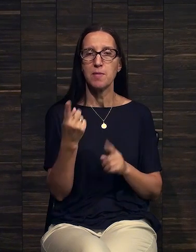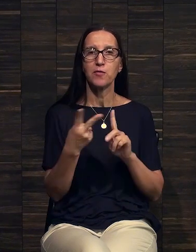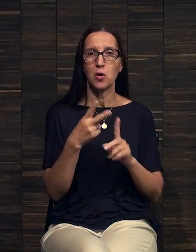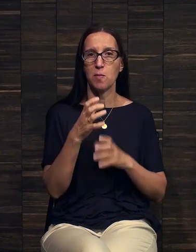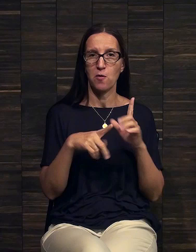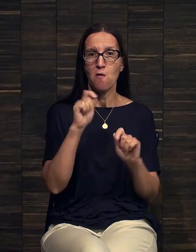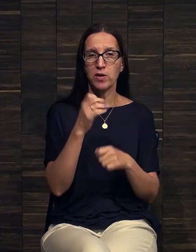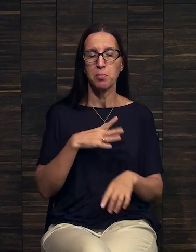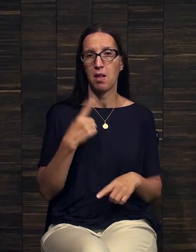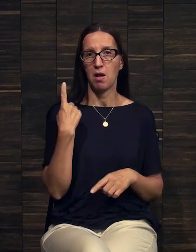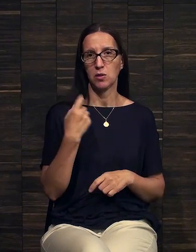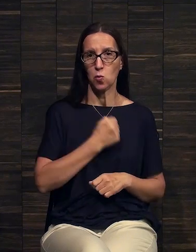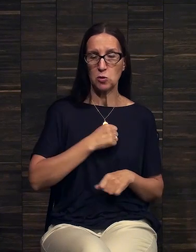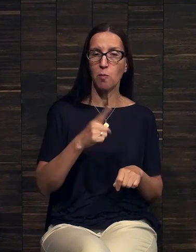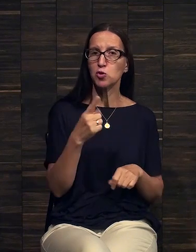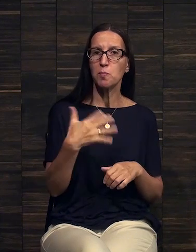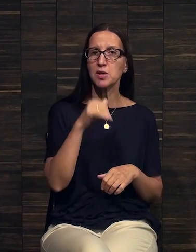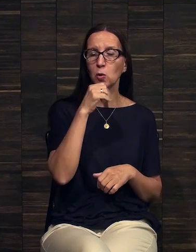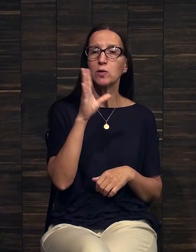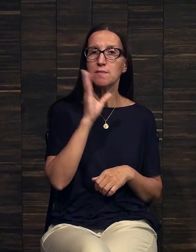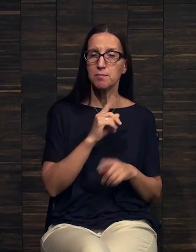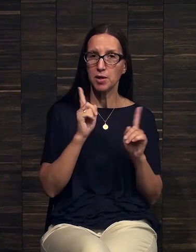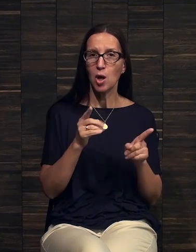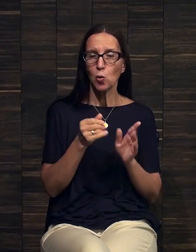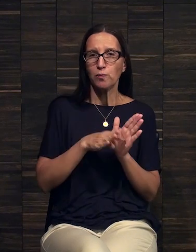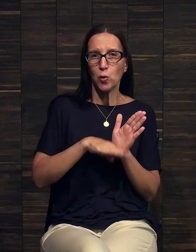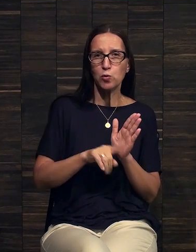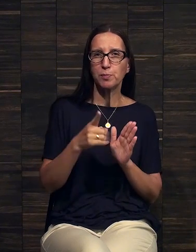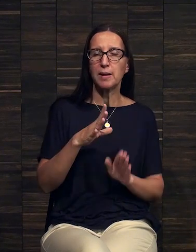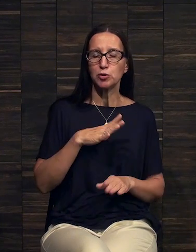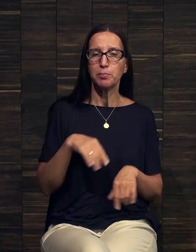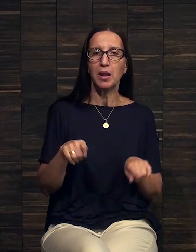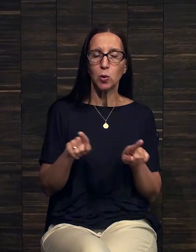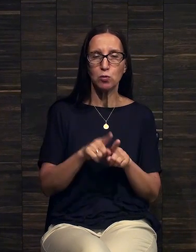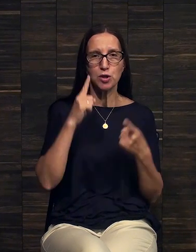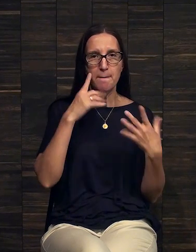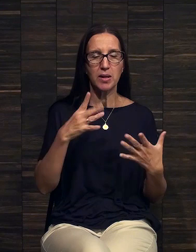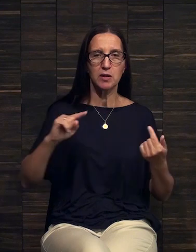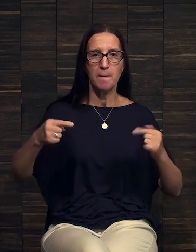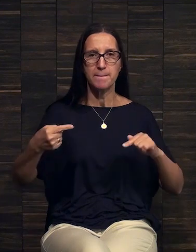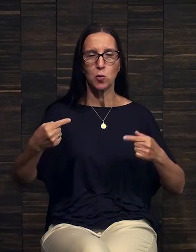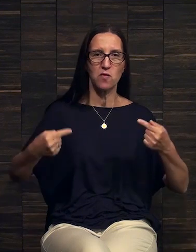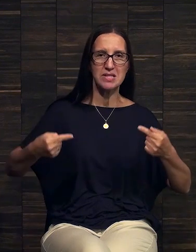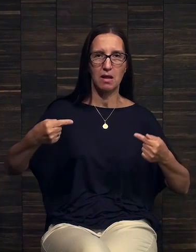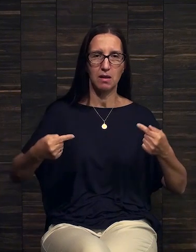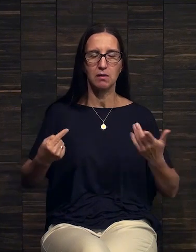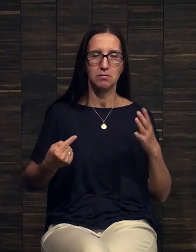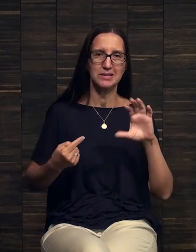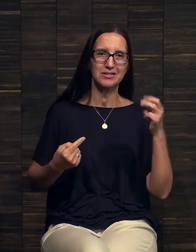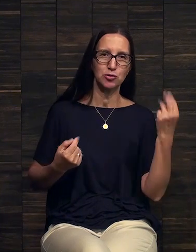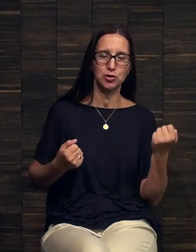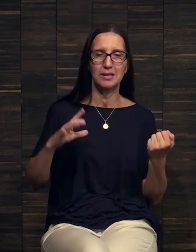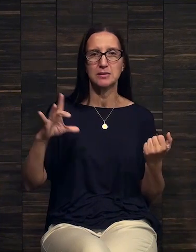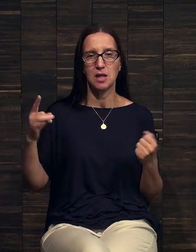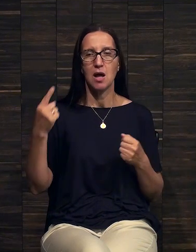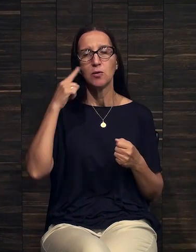it worked during World War II? Because we had one single evil. Because in the 50s, there